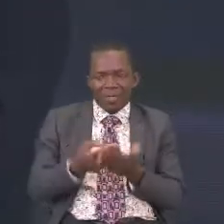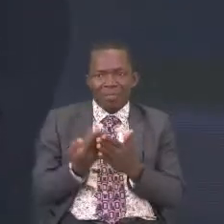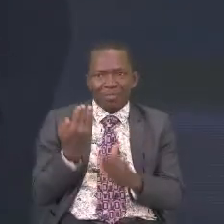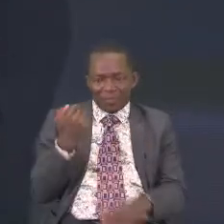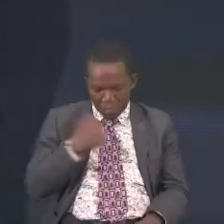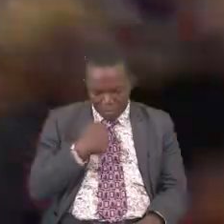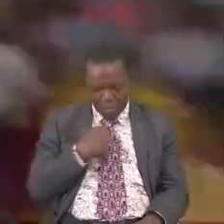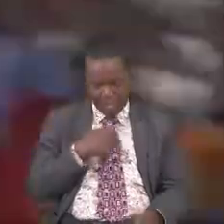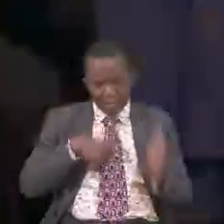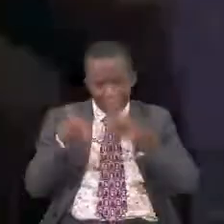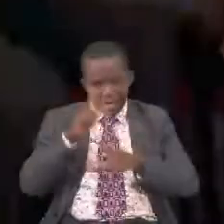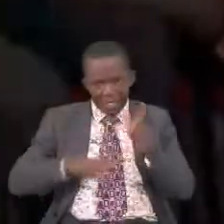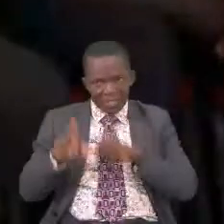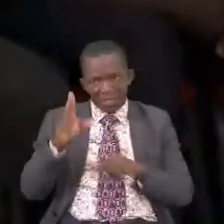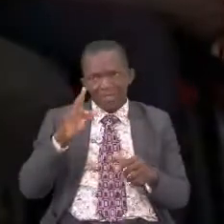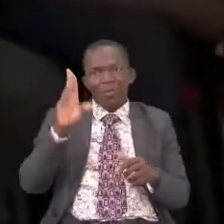me.